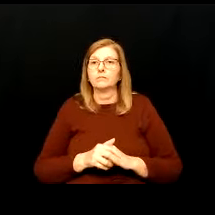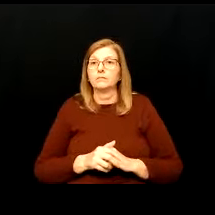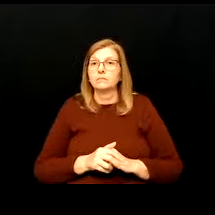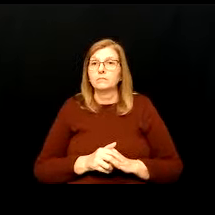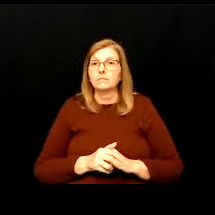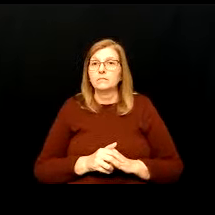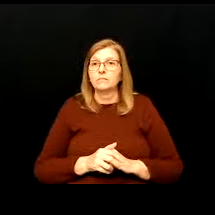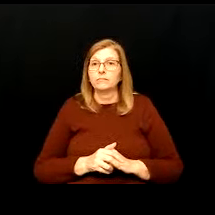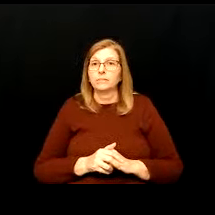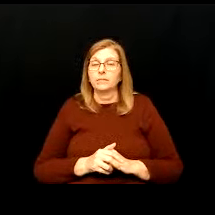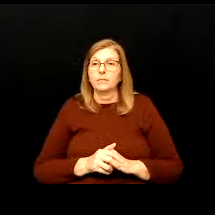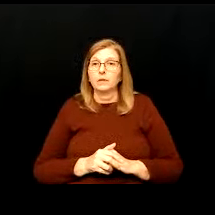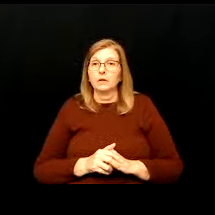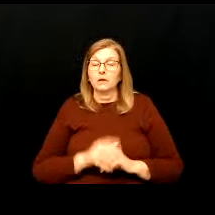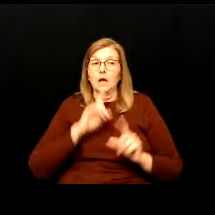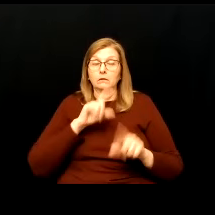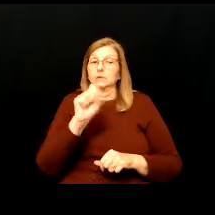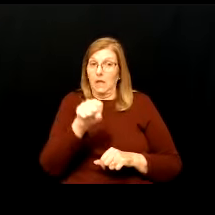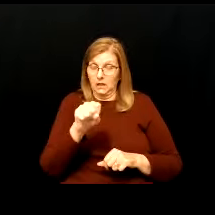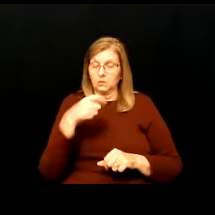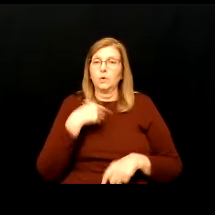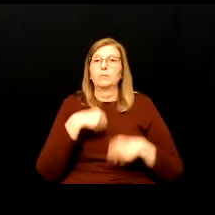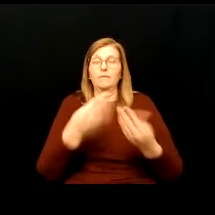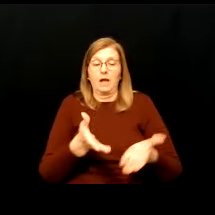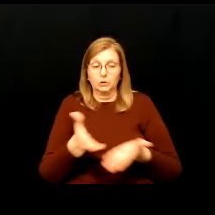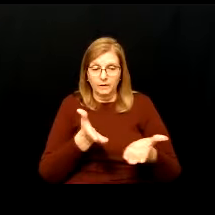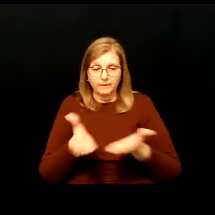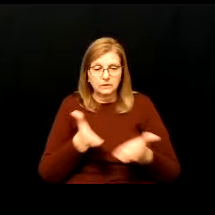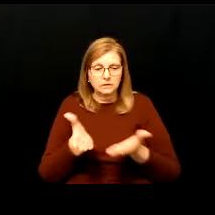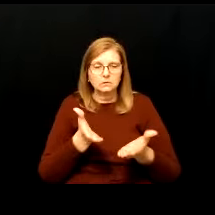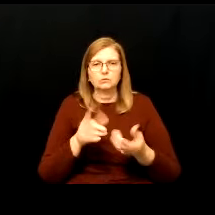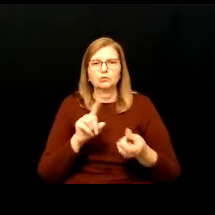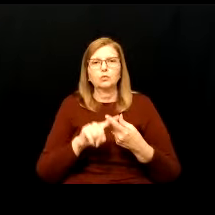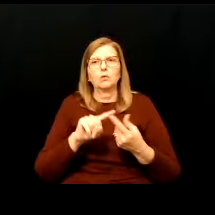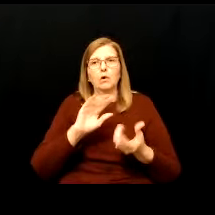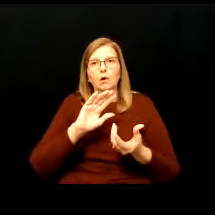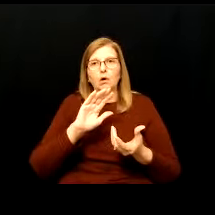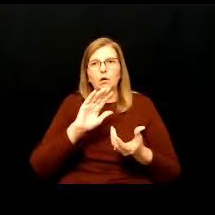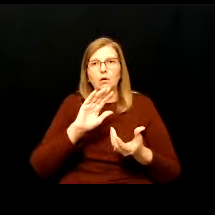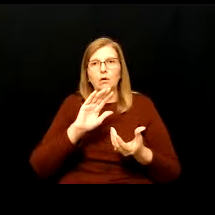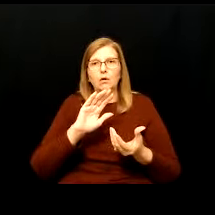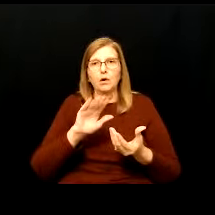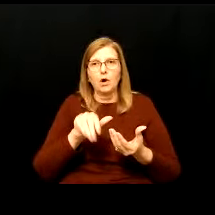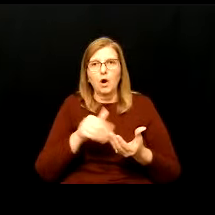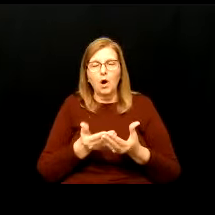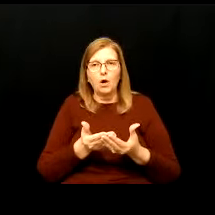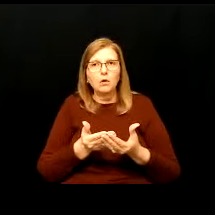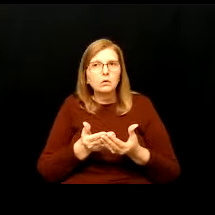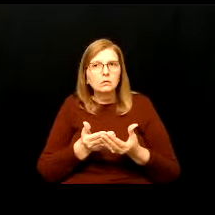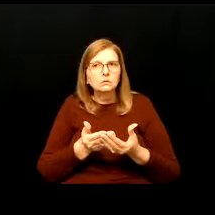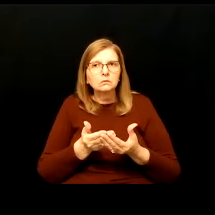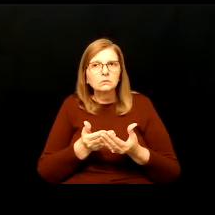So yes, we provide services to all these